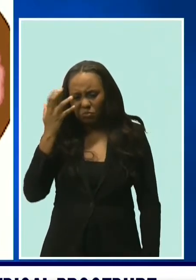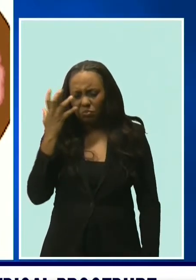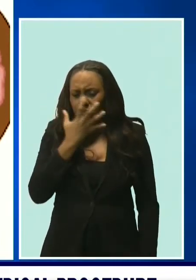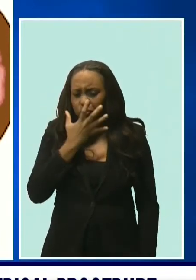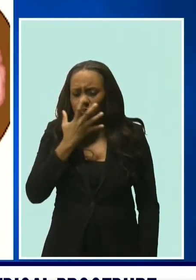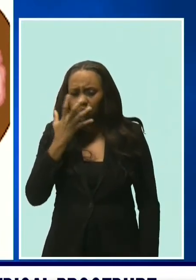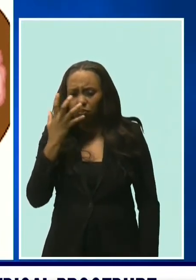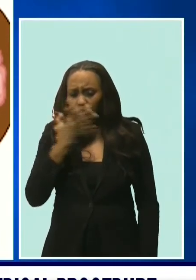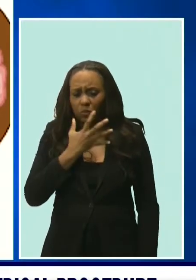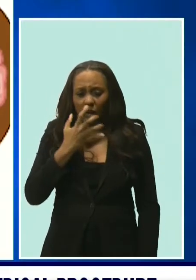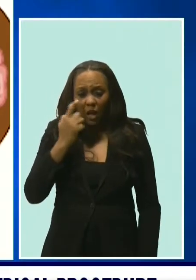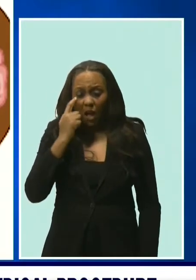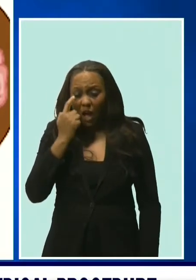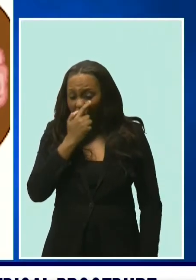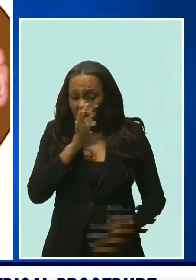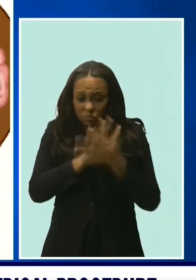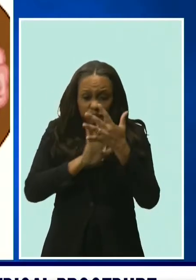shortly.